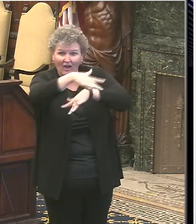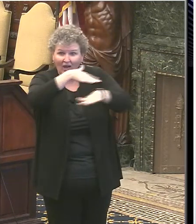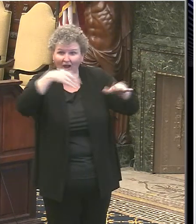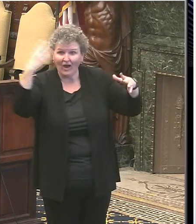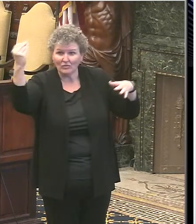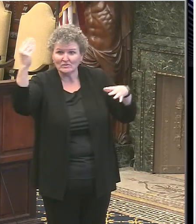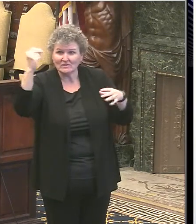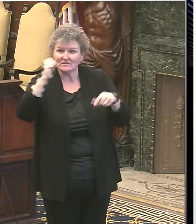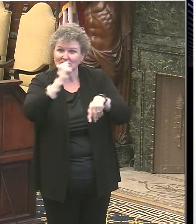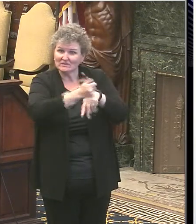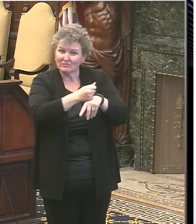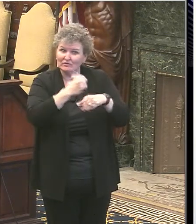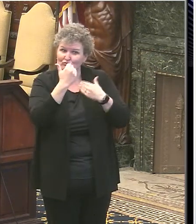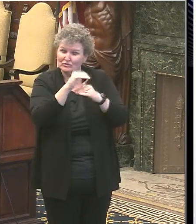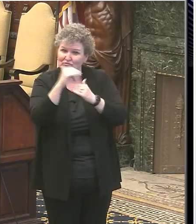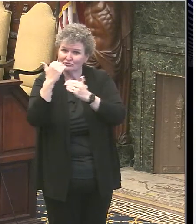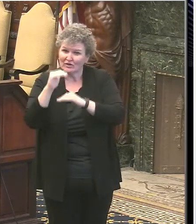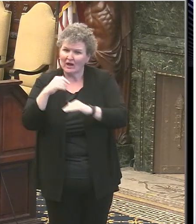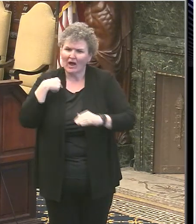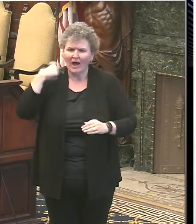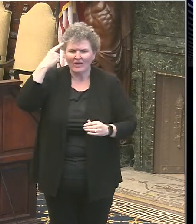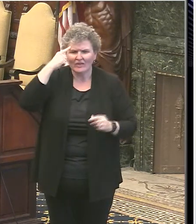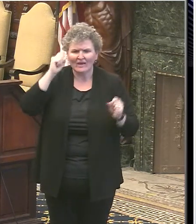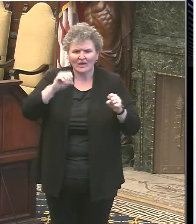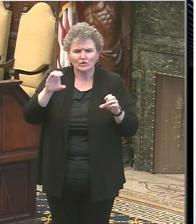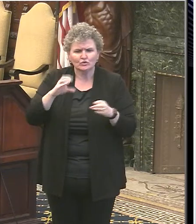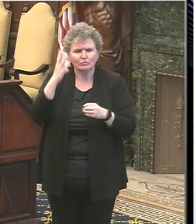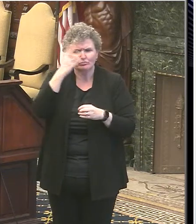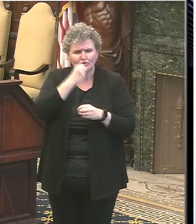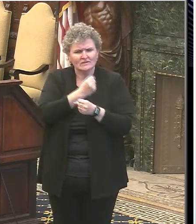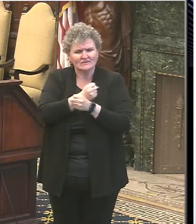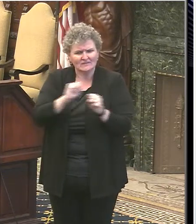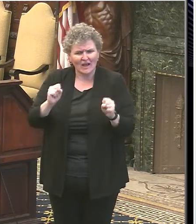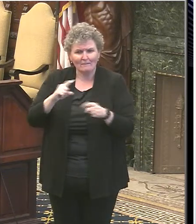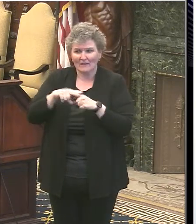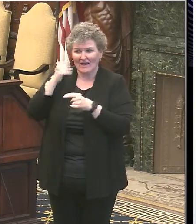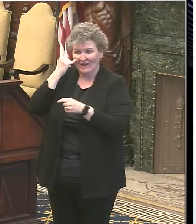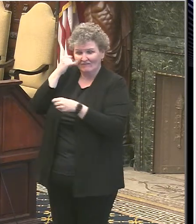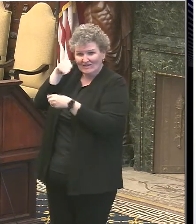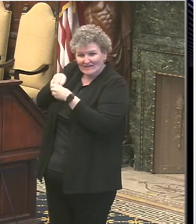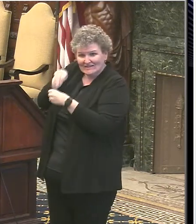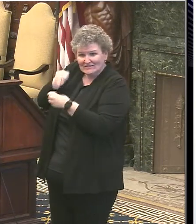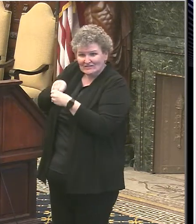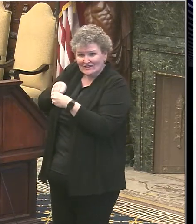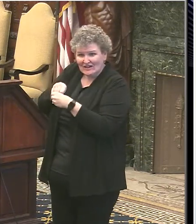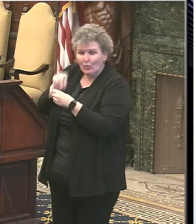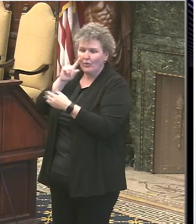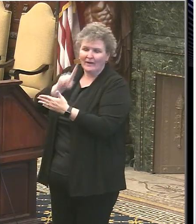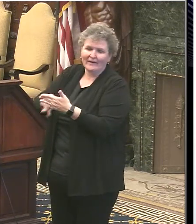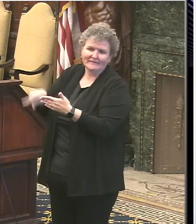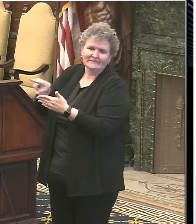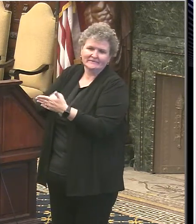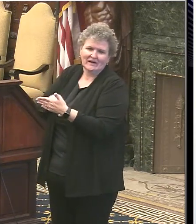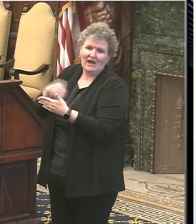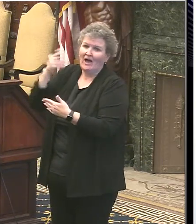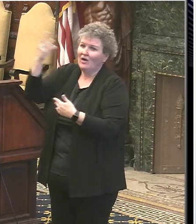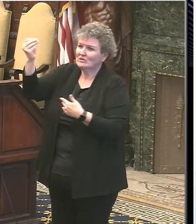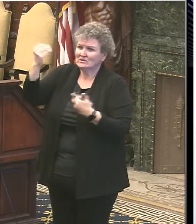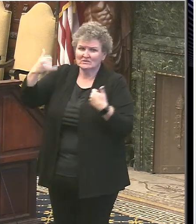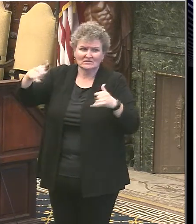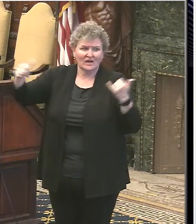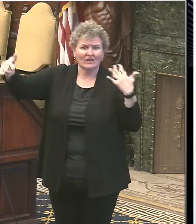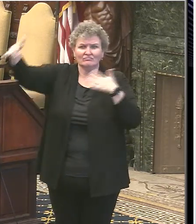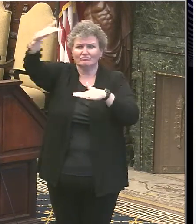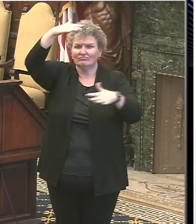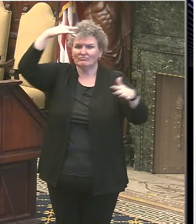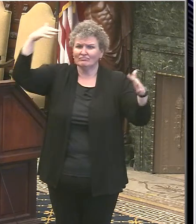restrictions, we felt probably we could do this fairly safely. If it were indoors, we would have canceled it. So yes, we're not saying you must stay at home.